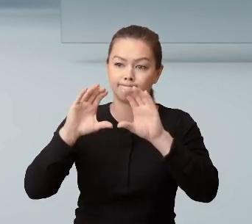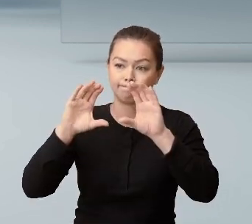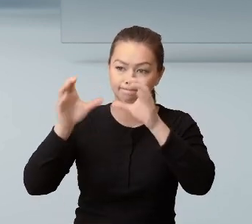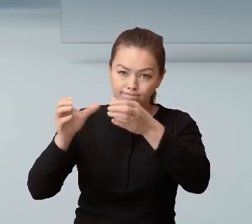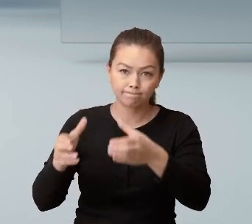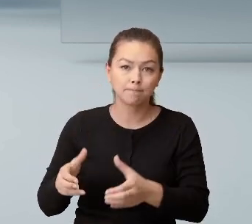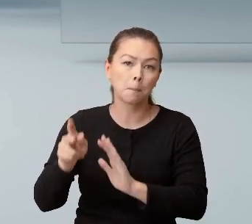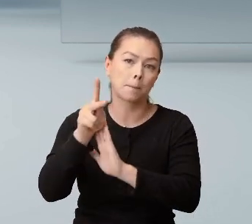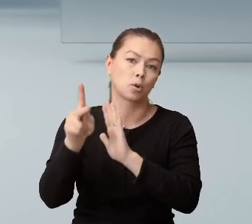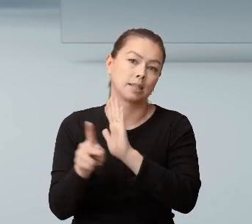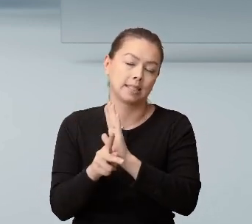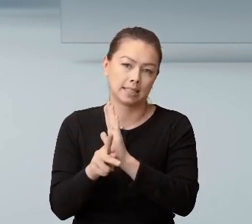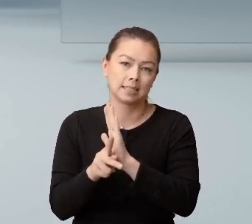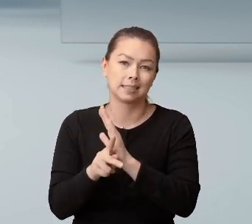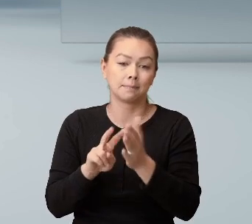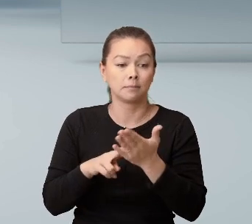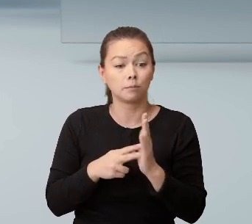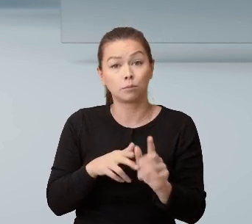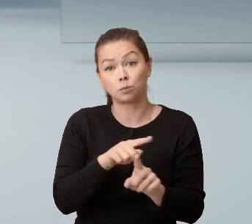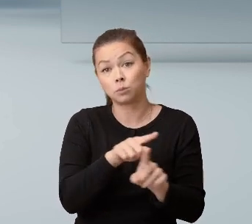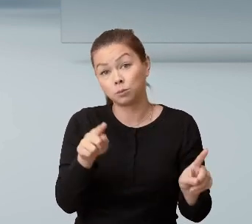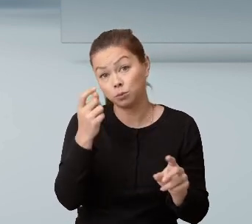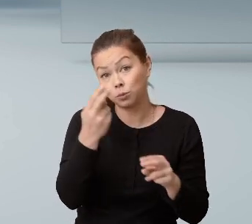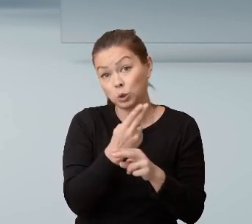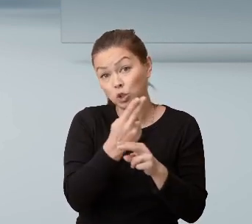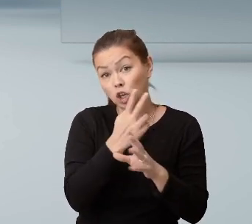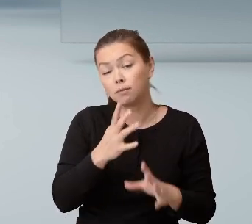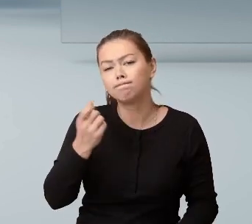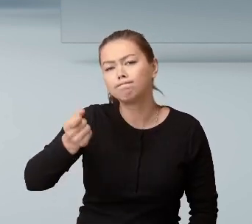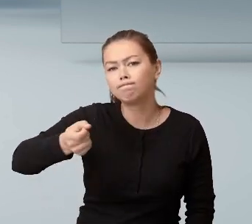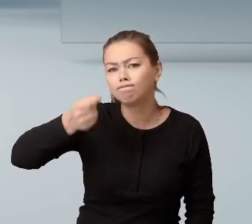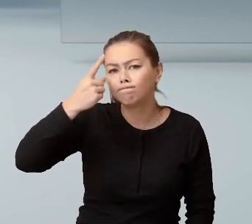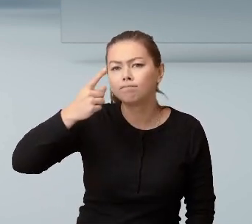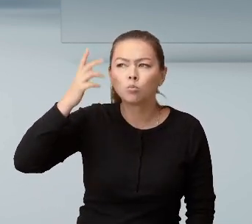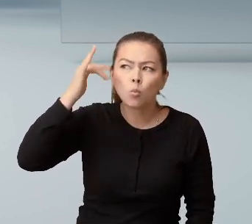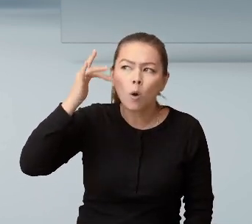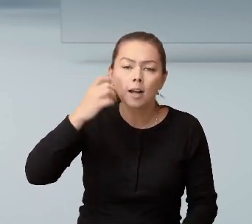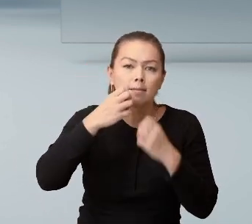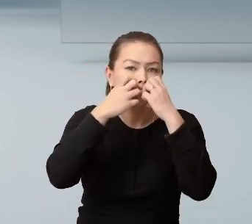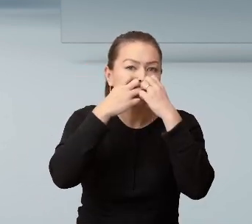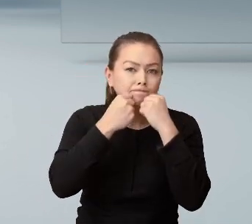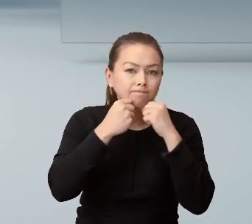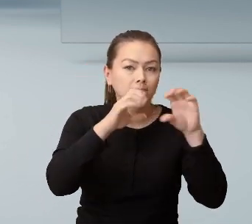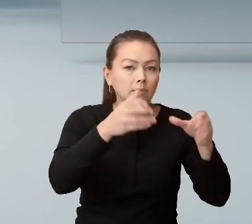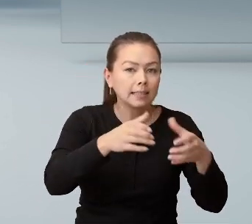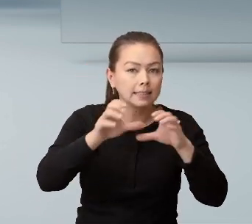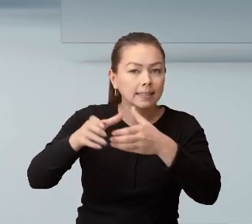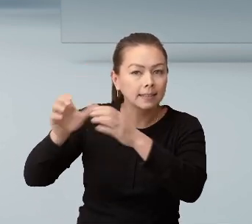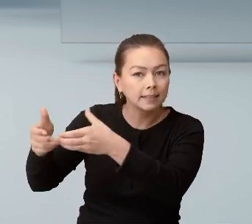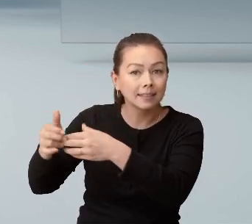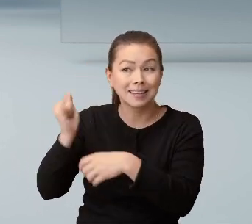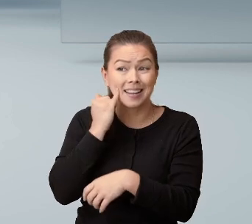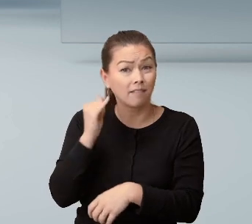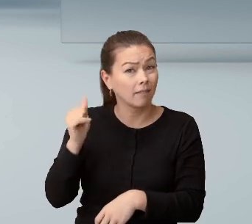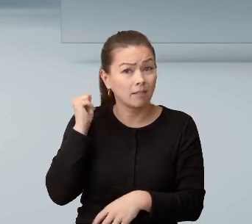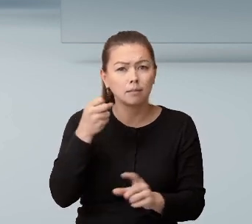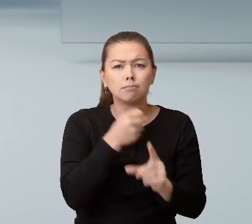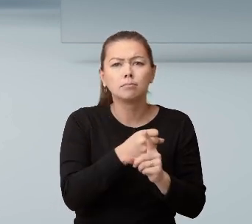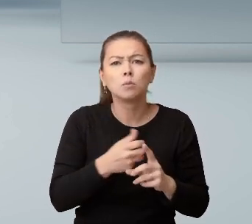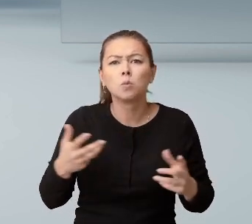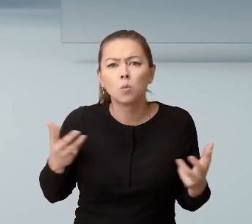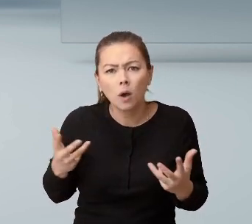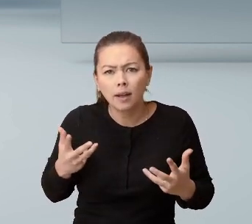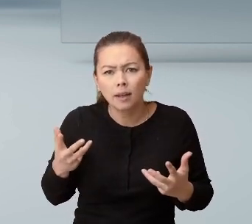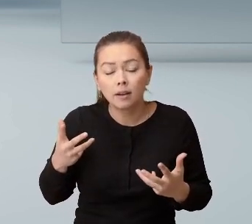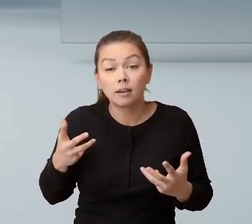P. Something that your users understand, why it's important to classify information, what the potential impacts are. Then